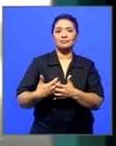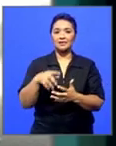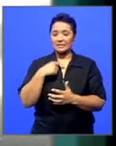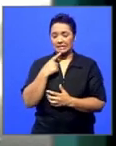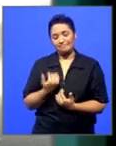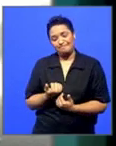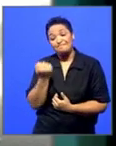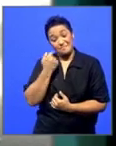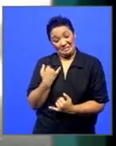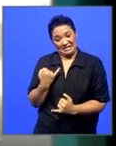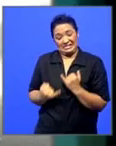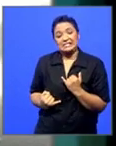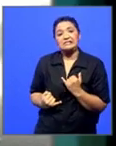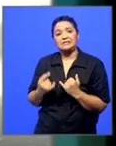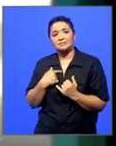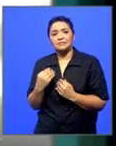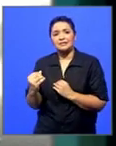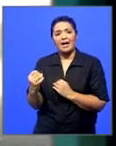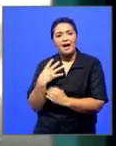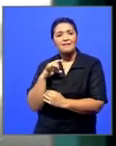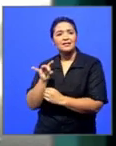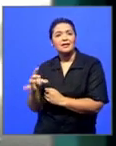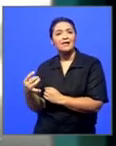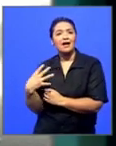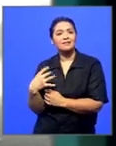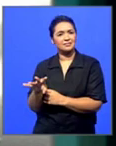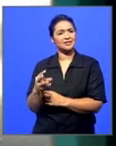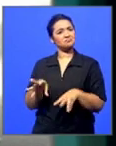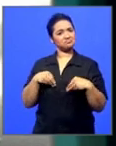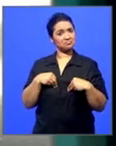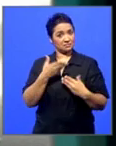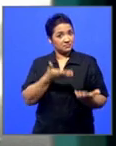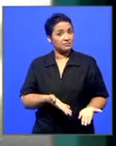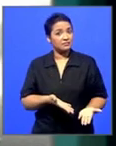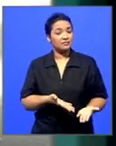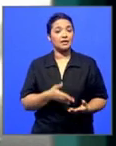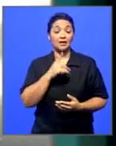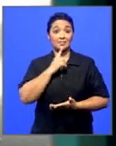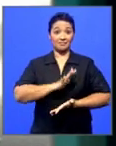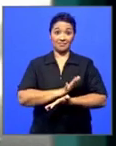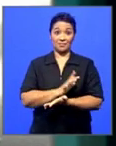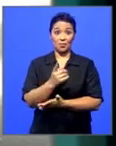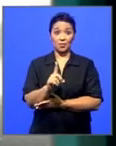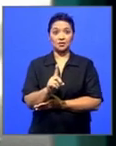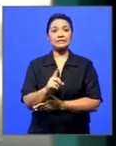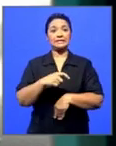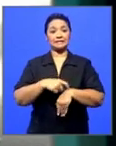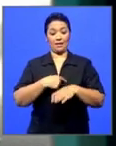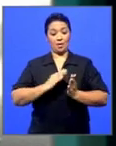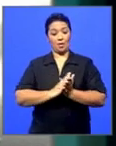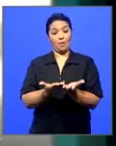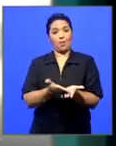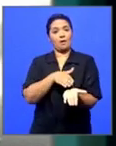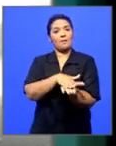wrong here, let's talk this and show each other the best way forward. I was very delighted after we published the